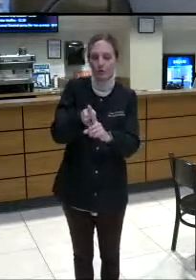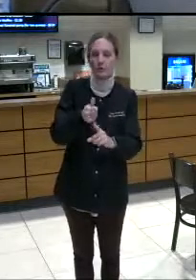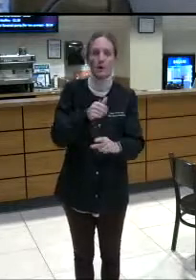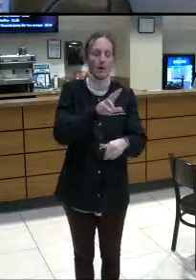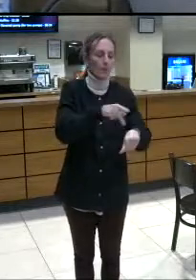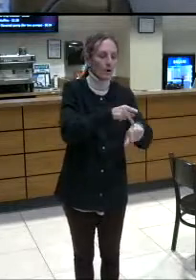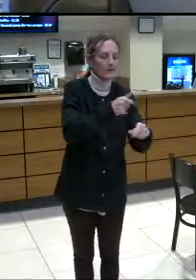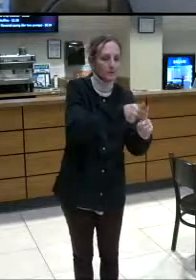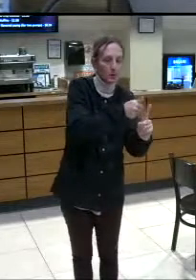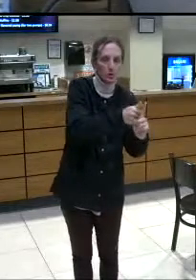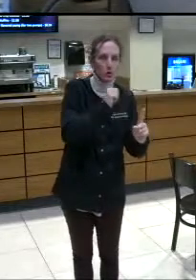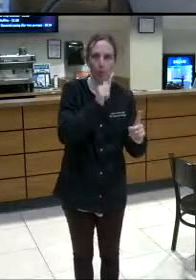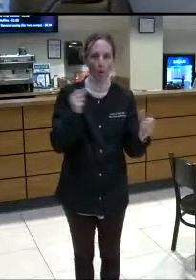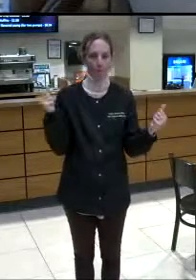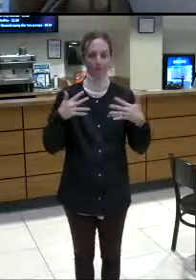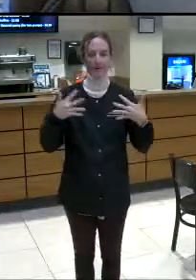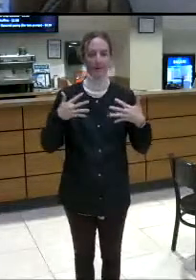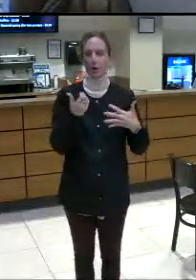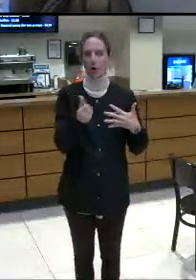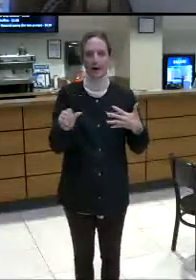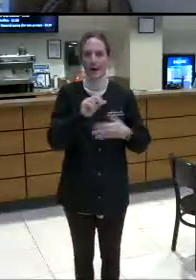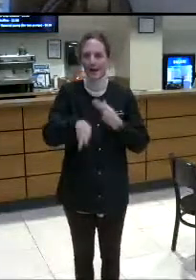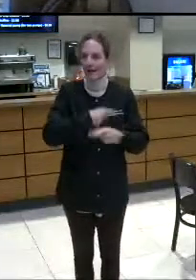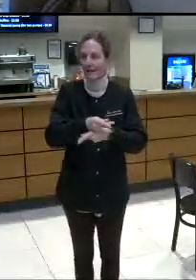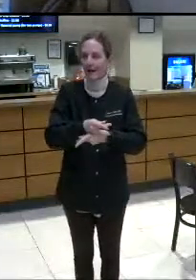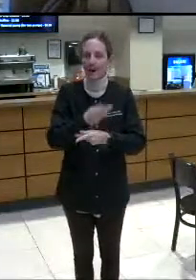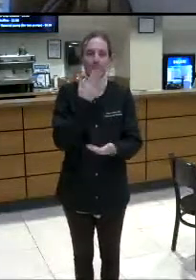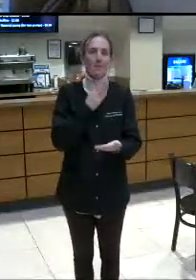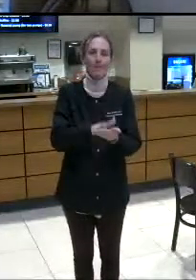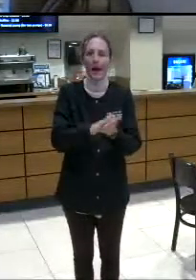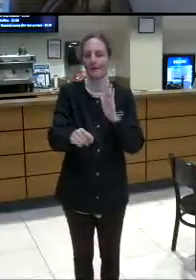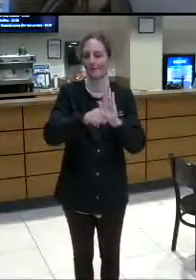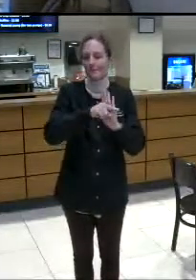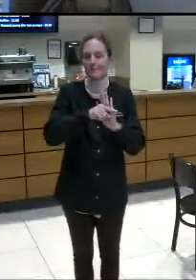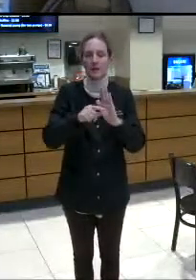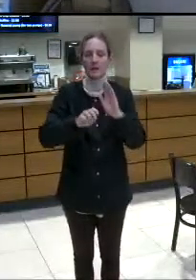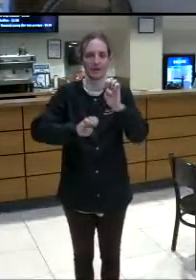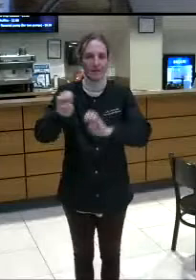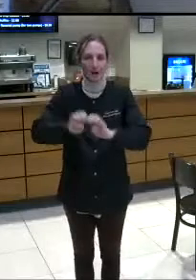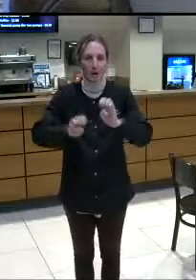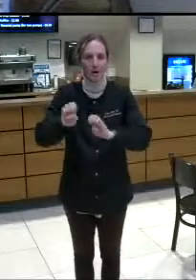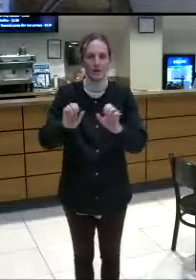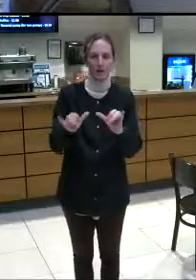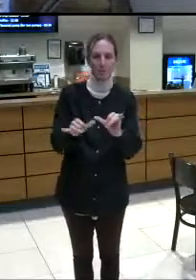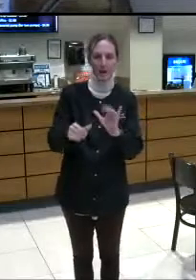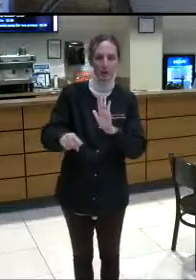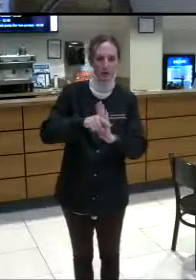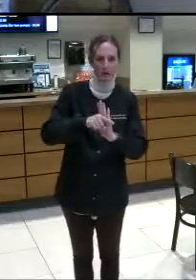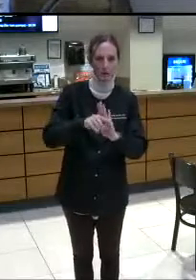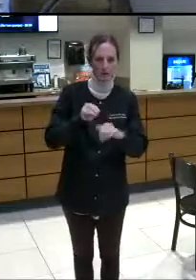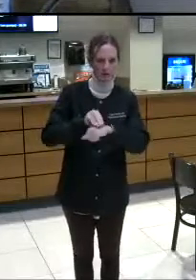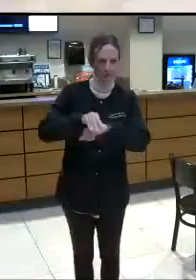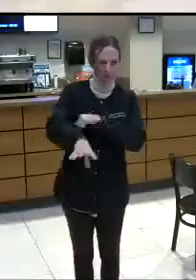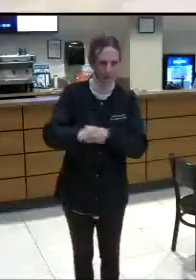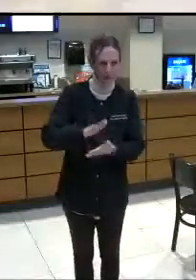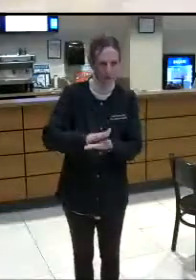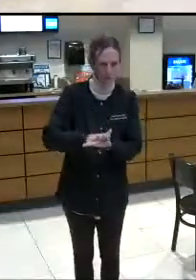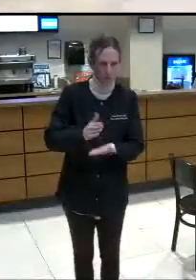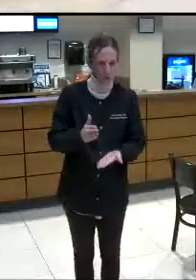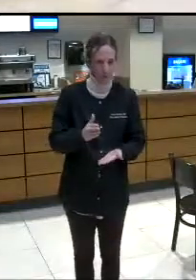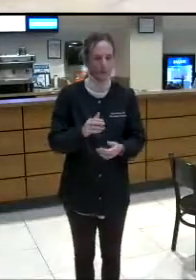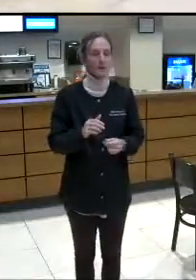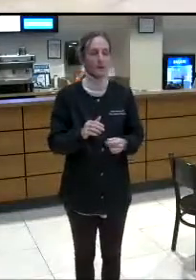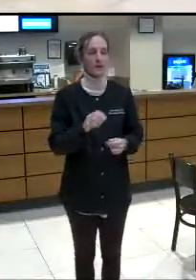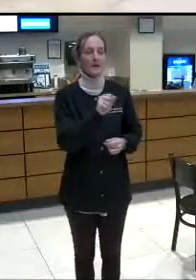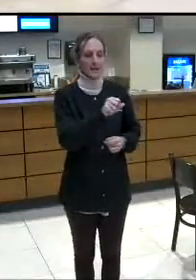won't fear any type of bad evaluation or any type of measures like that? Yes, and so that's a great question, and